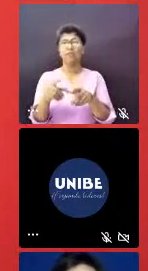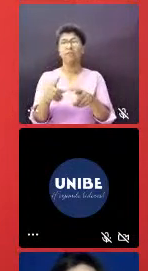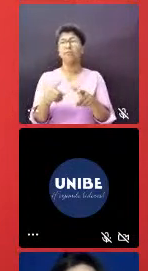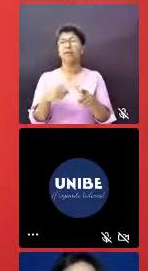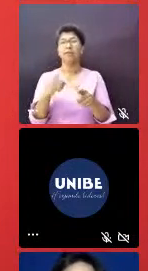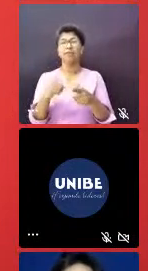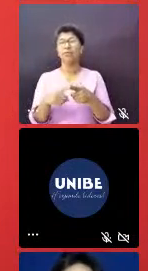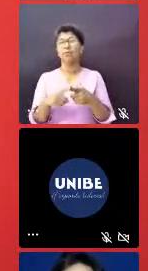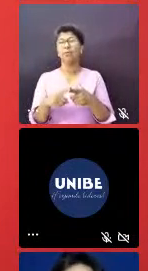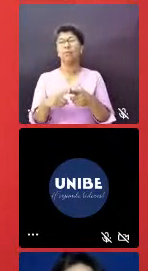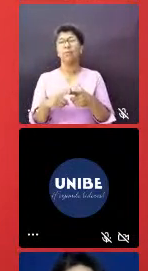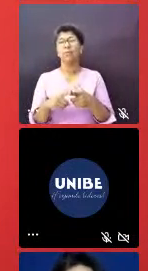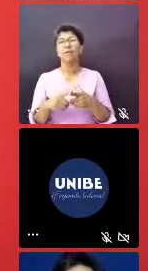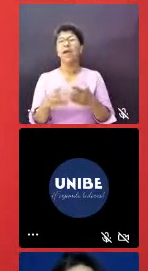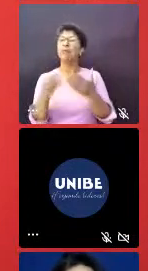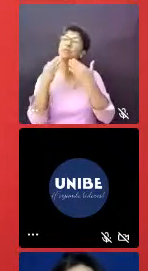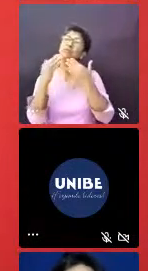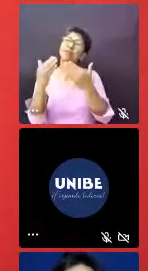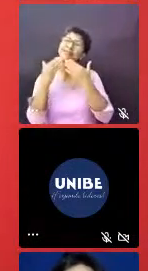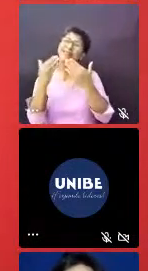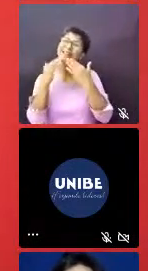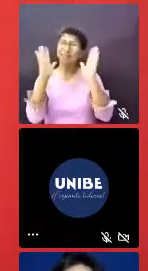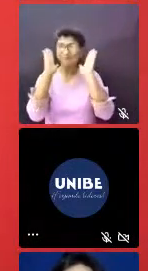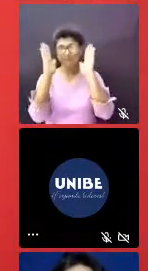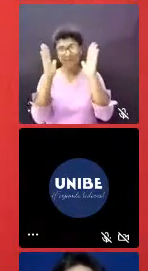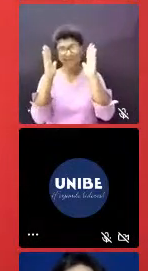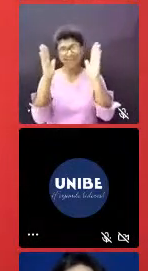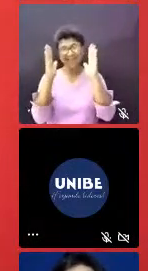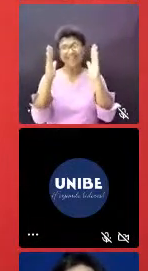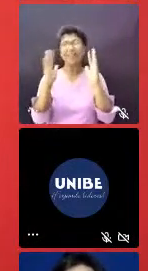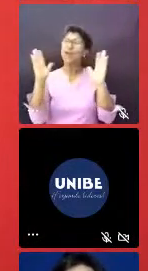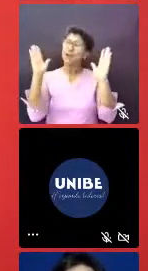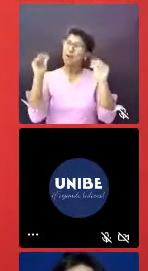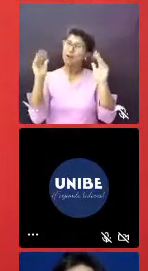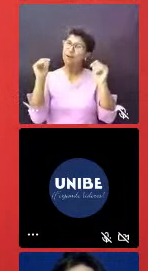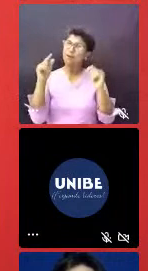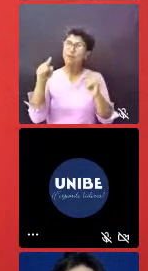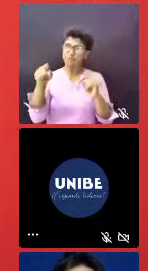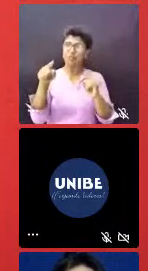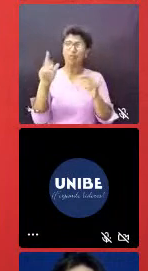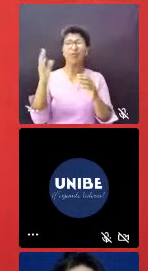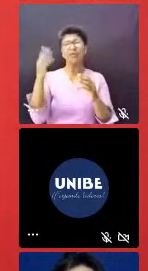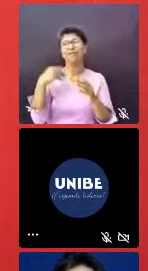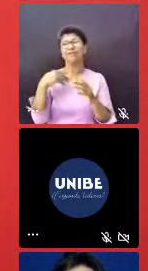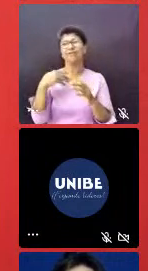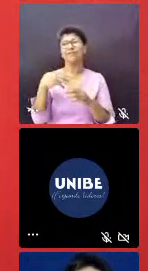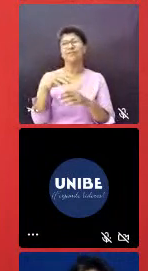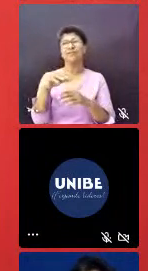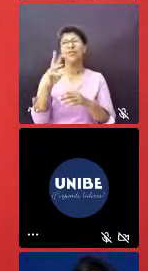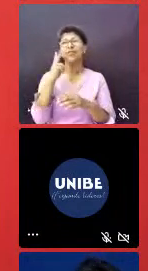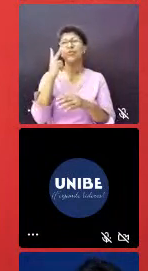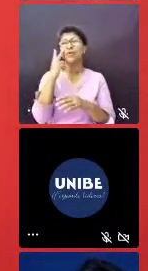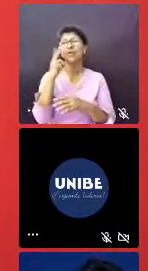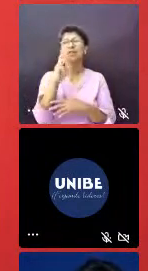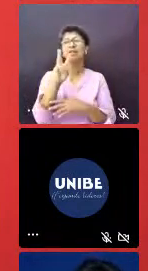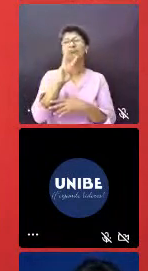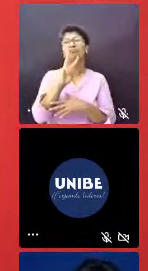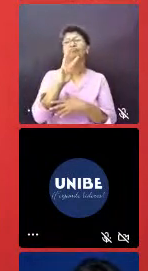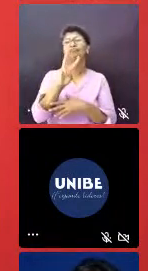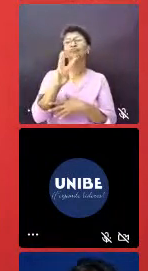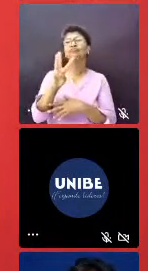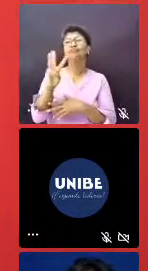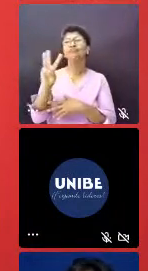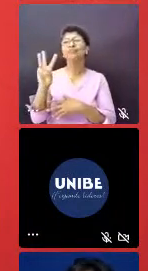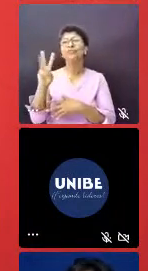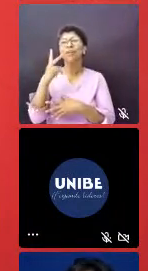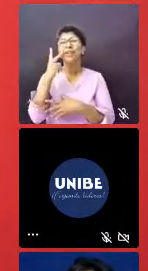meantime, I want to thank you for your attention, and I hope that you will visit us in the virtual city of Warsaw,